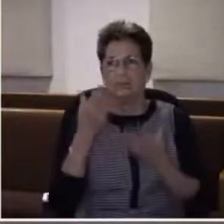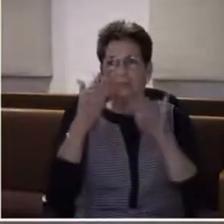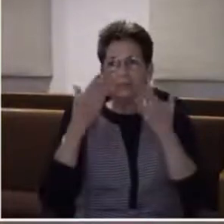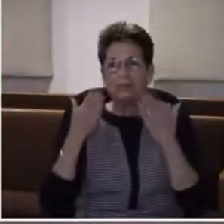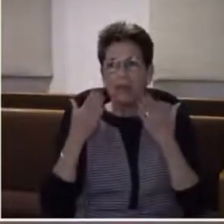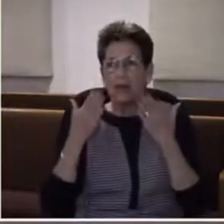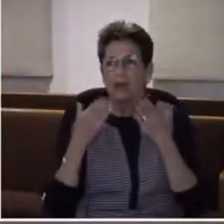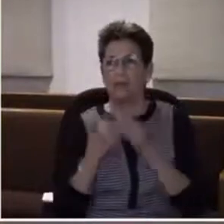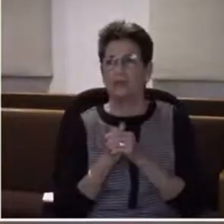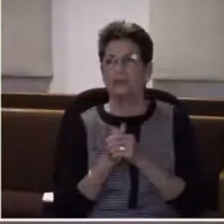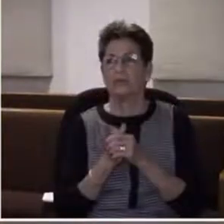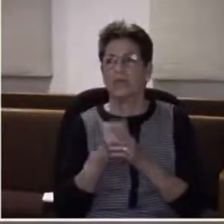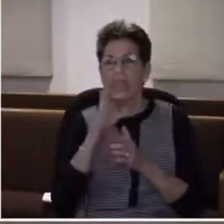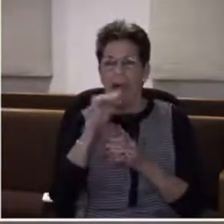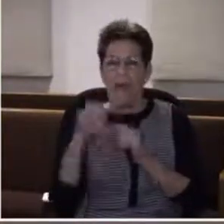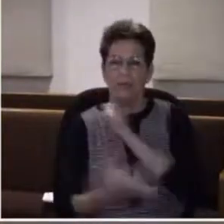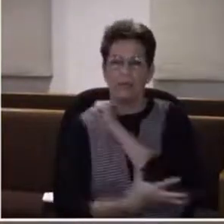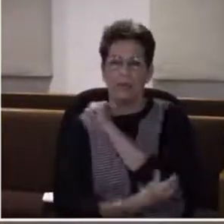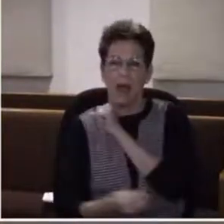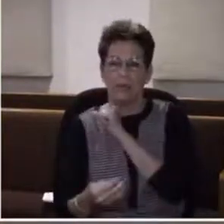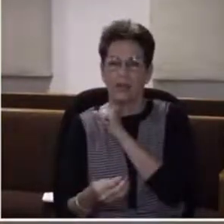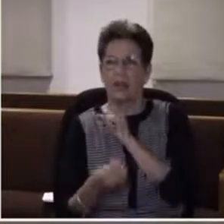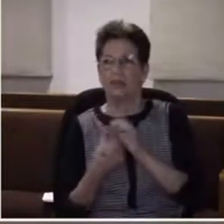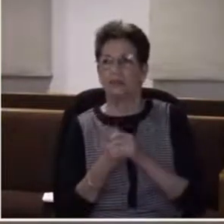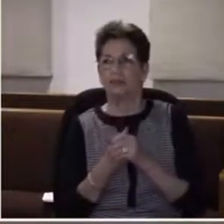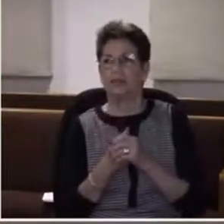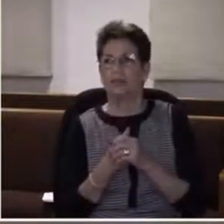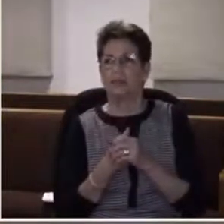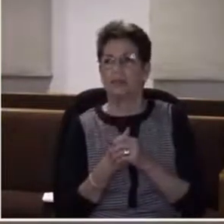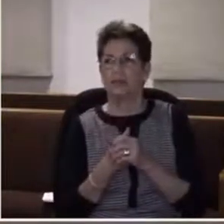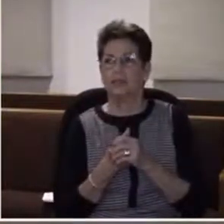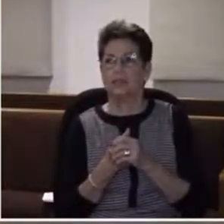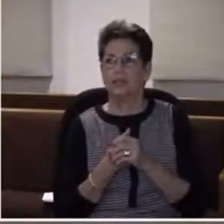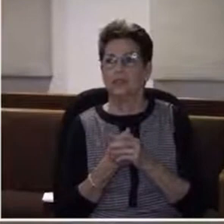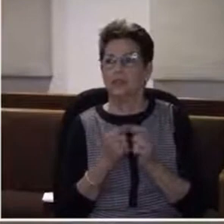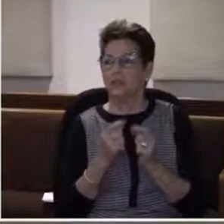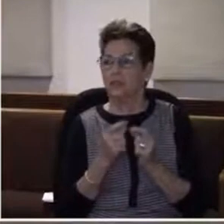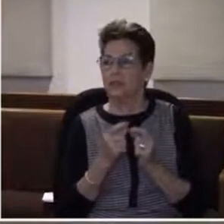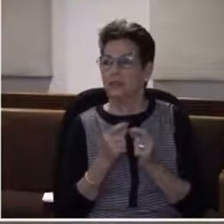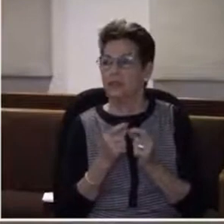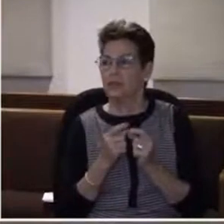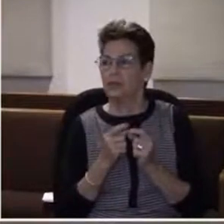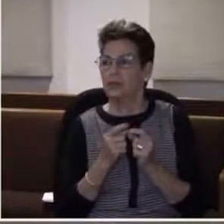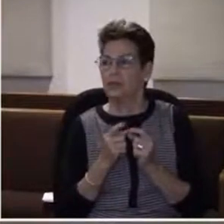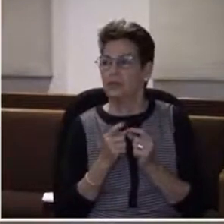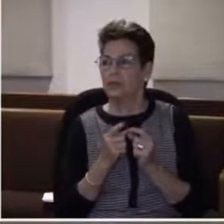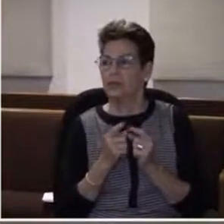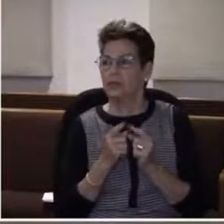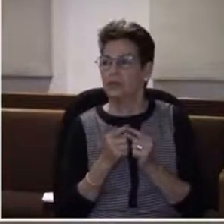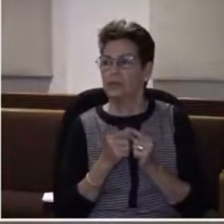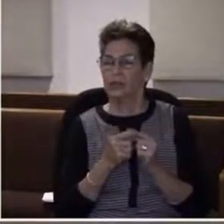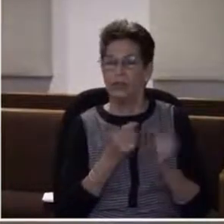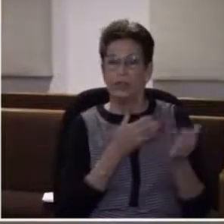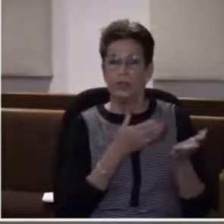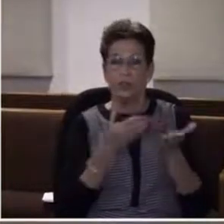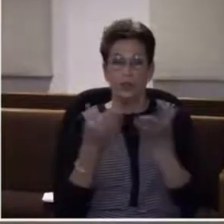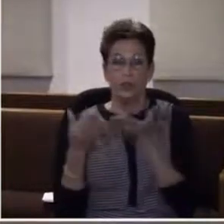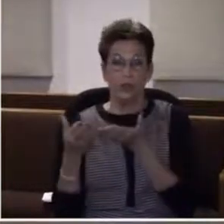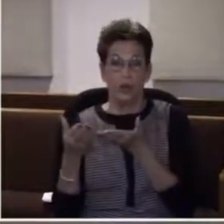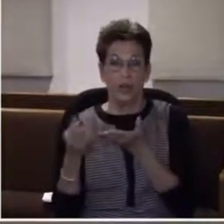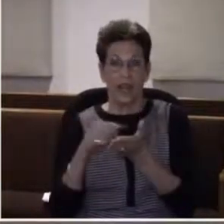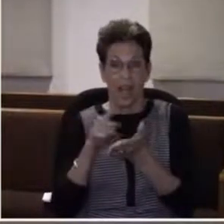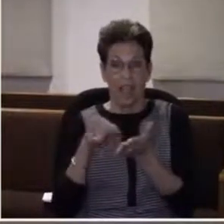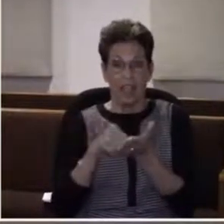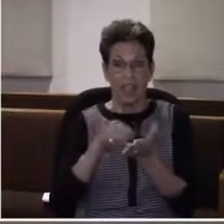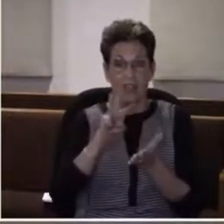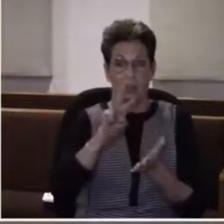tragedy and poverty to bring her to the Lord. When you look